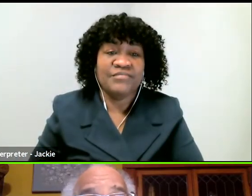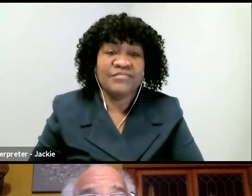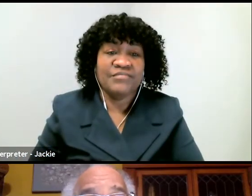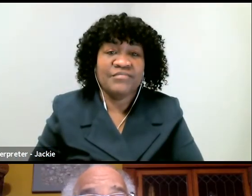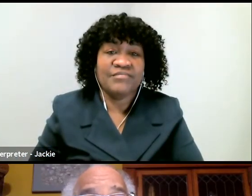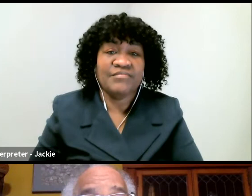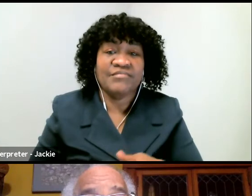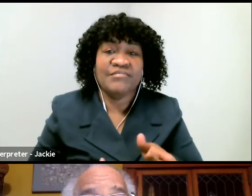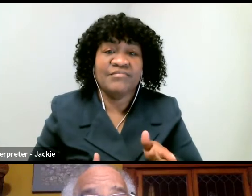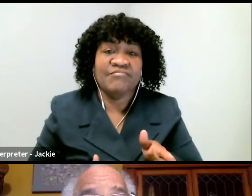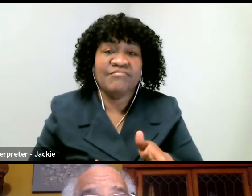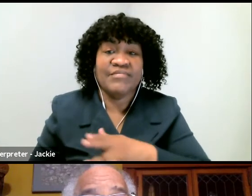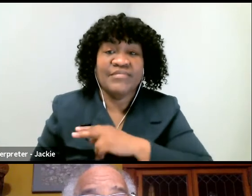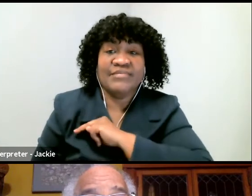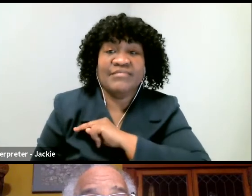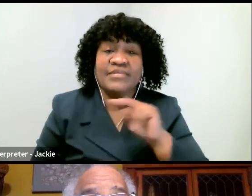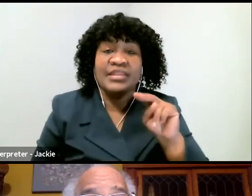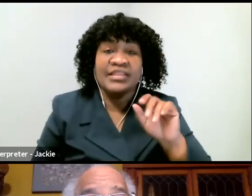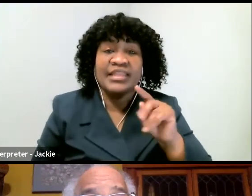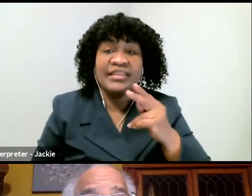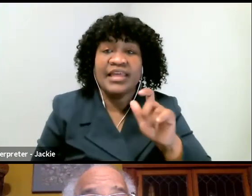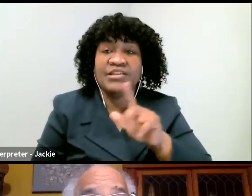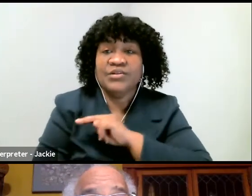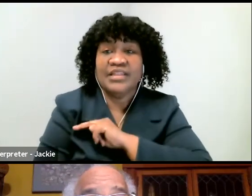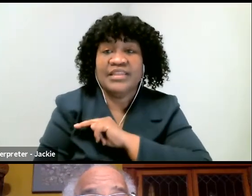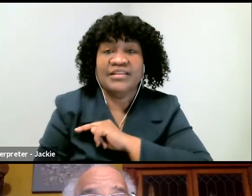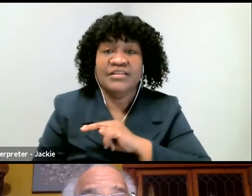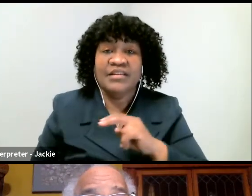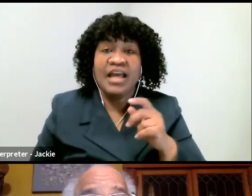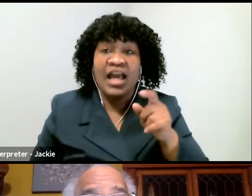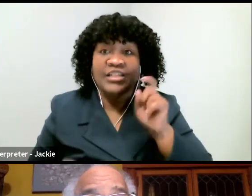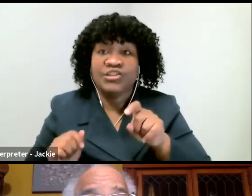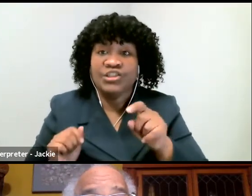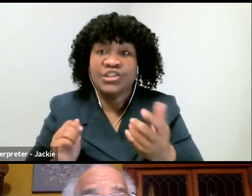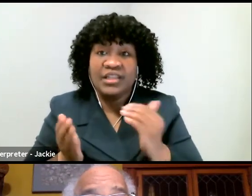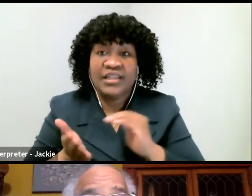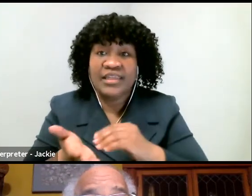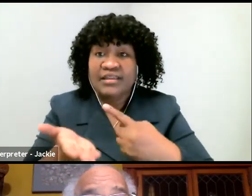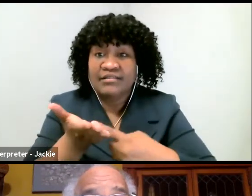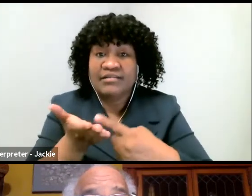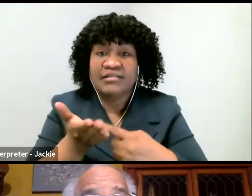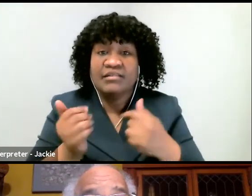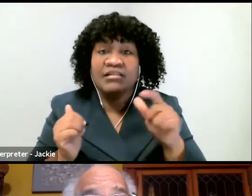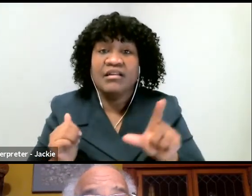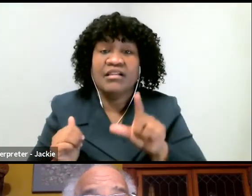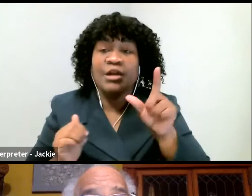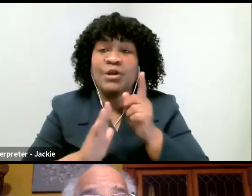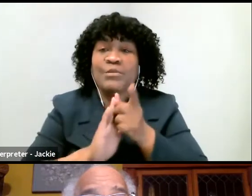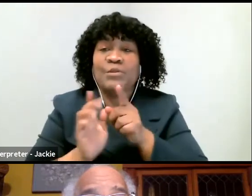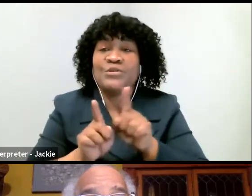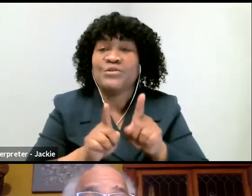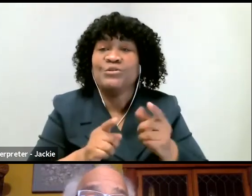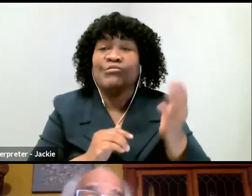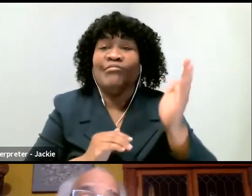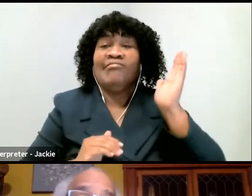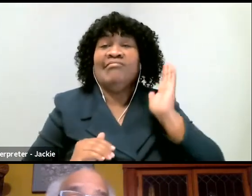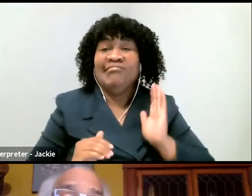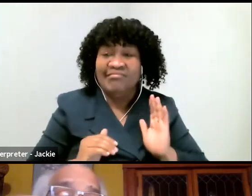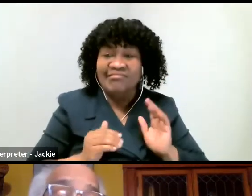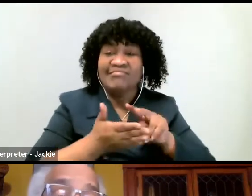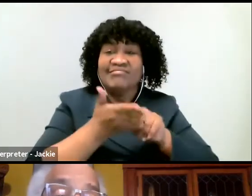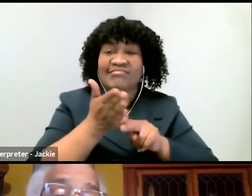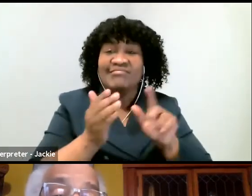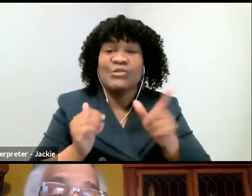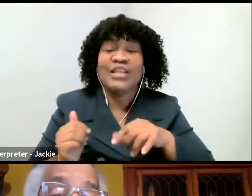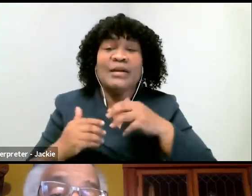Awesome. Well, I can go back to, and should go back to, a library moment as well, which was when